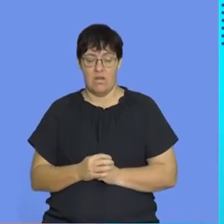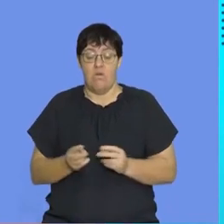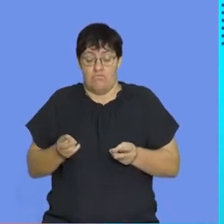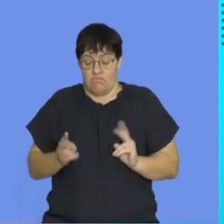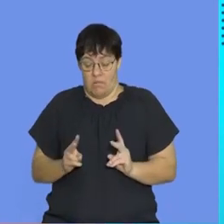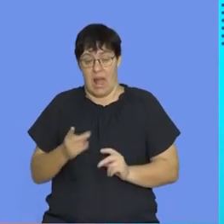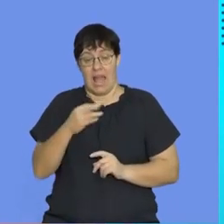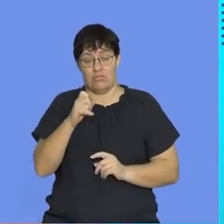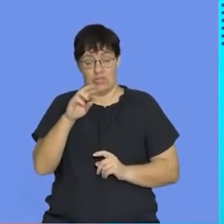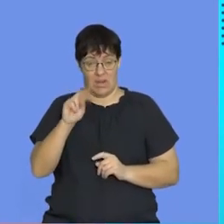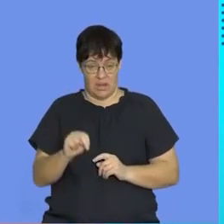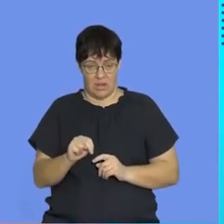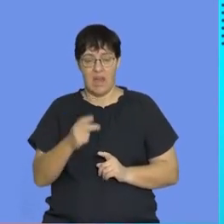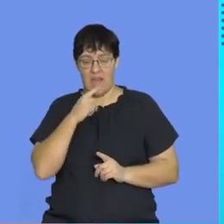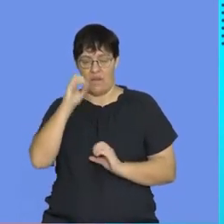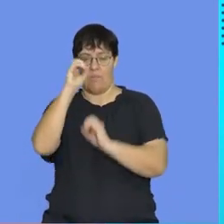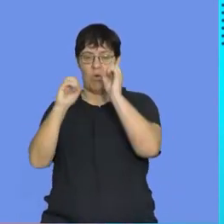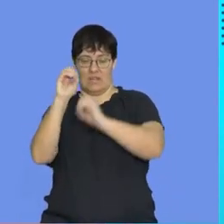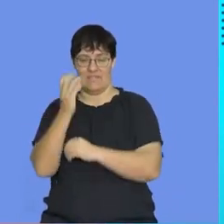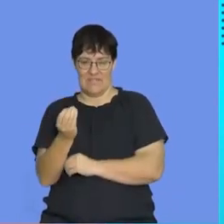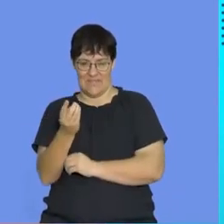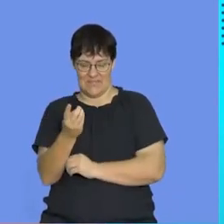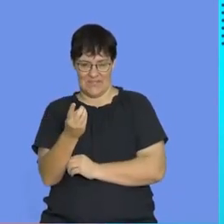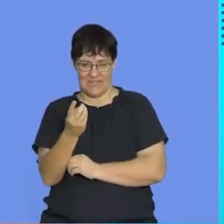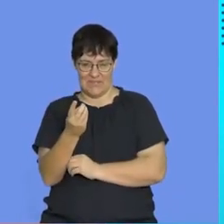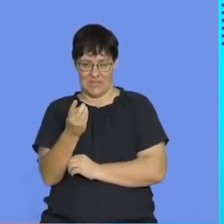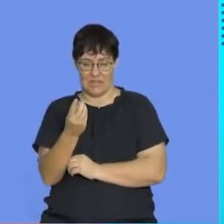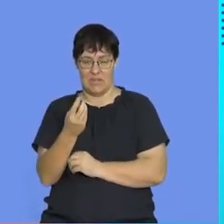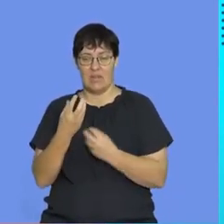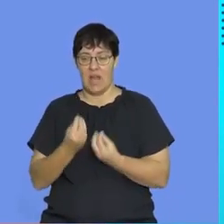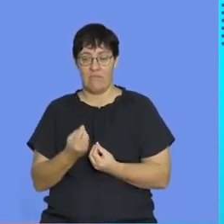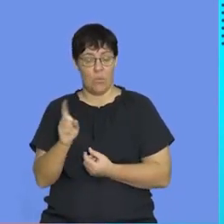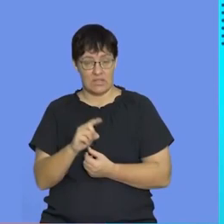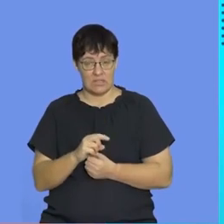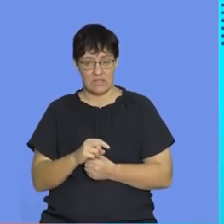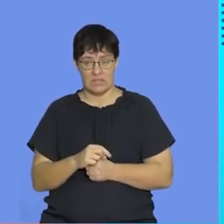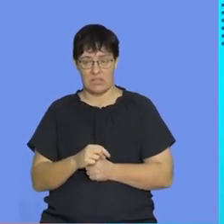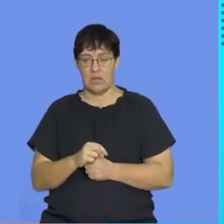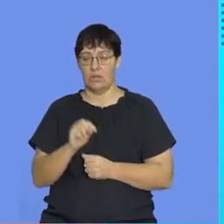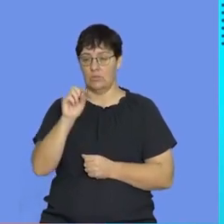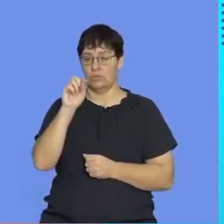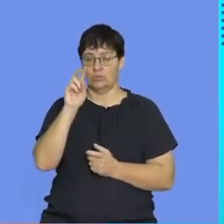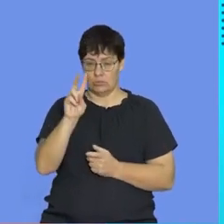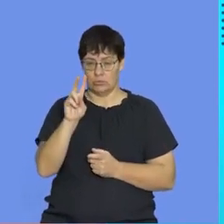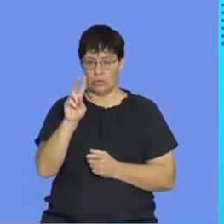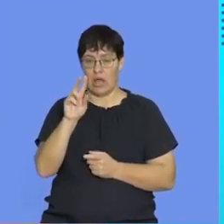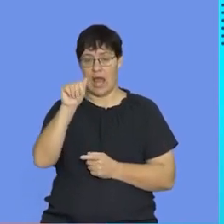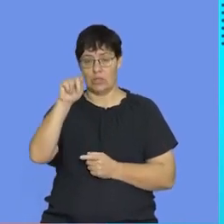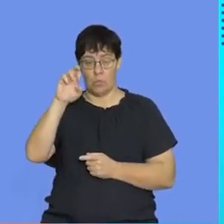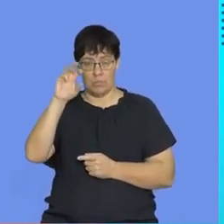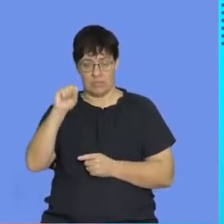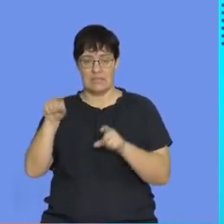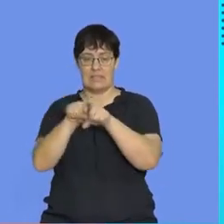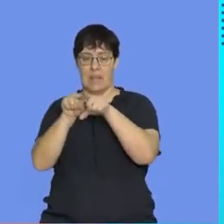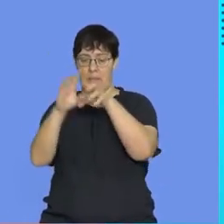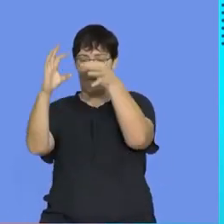hydrogen exists as molecules, but it means that these molecules are actually composed of atoms of the same kind